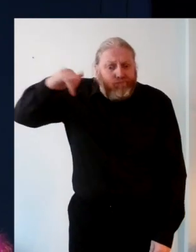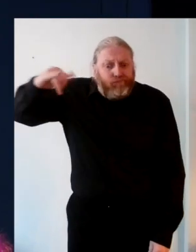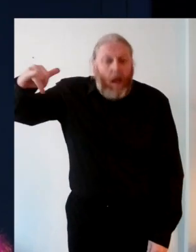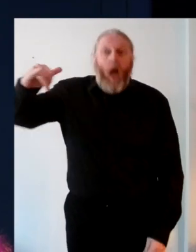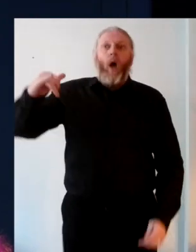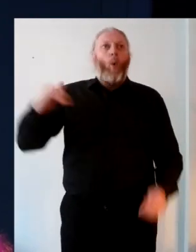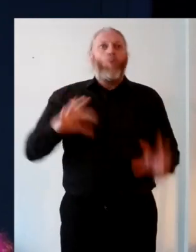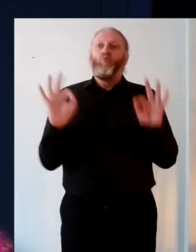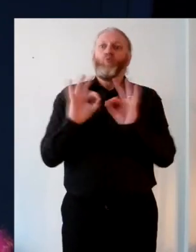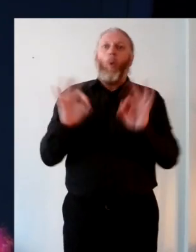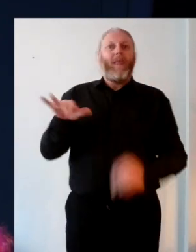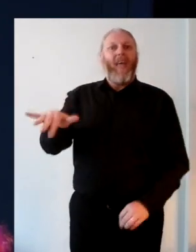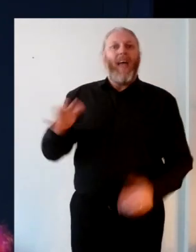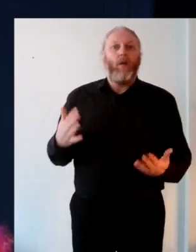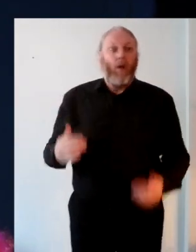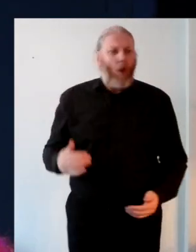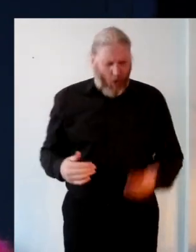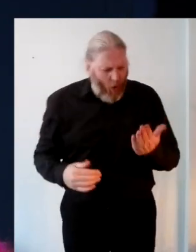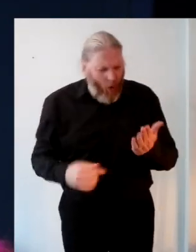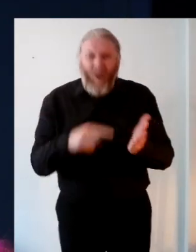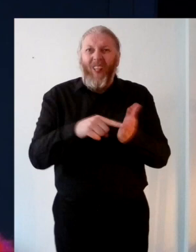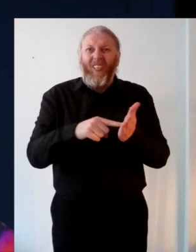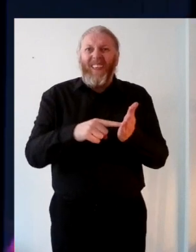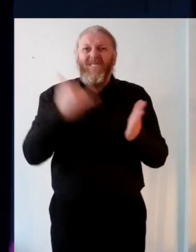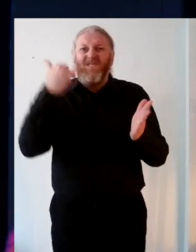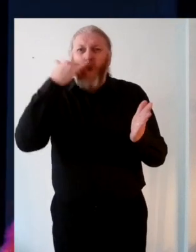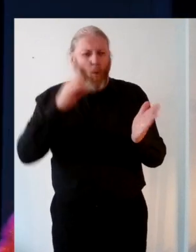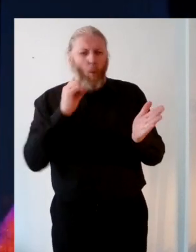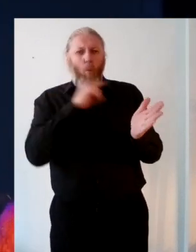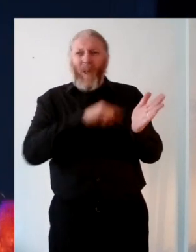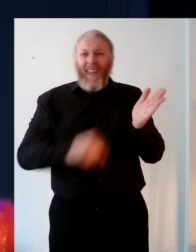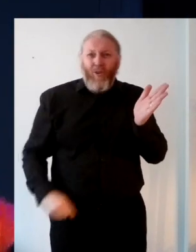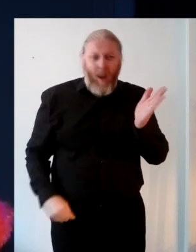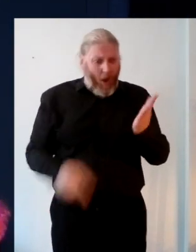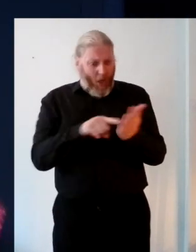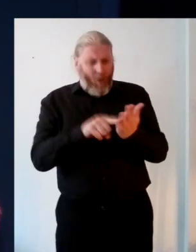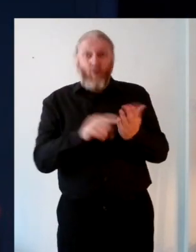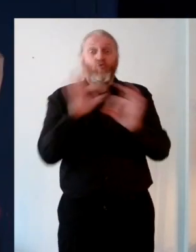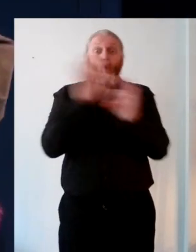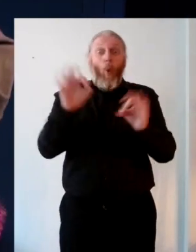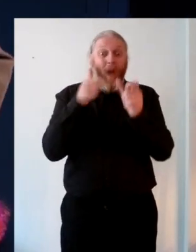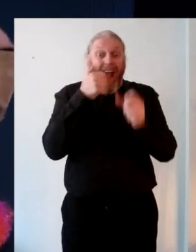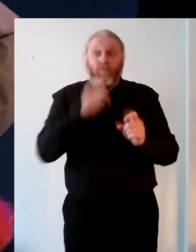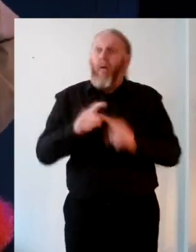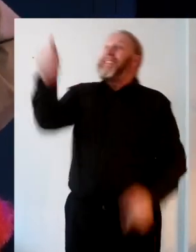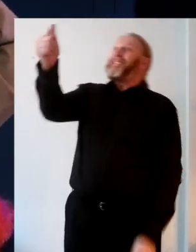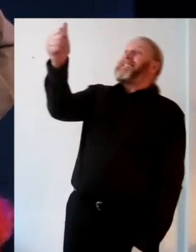there's no one there. Look, kids, this is a funny phone. Look at it. Look, there's not even a camera.